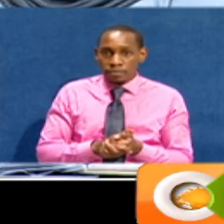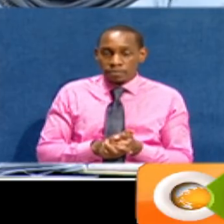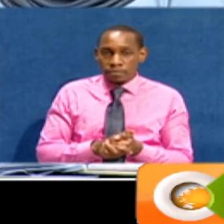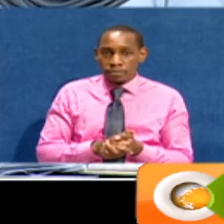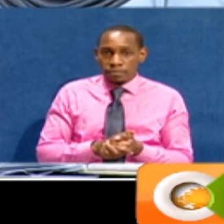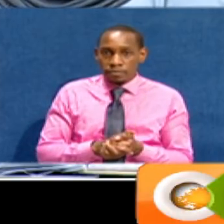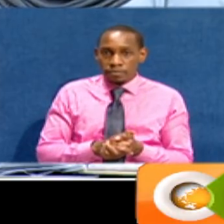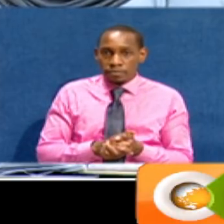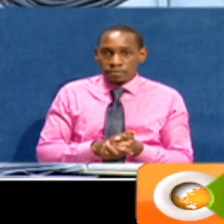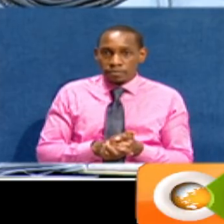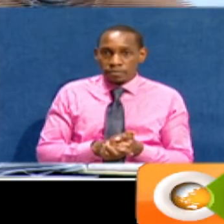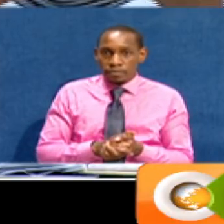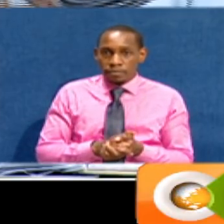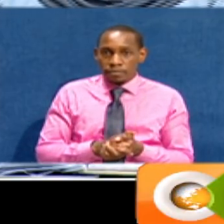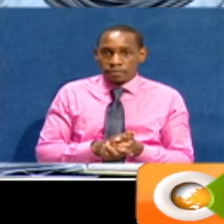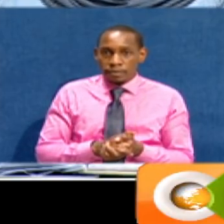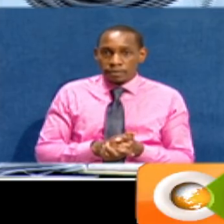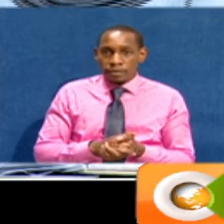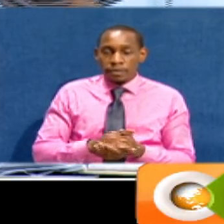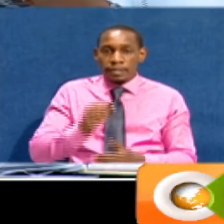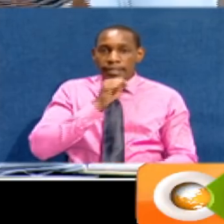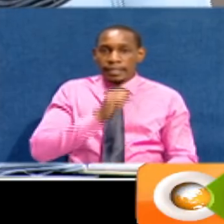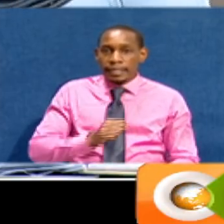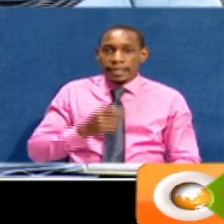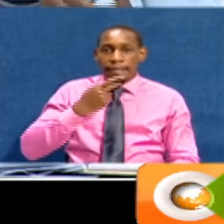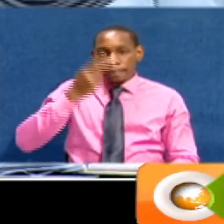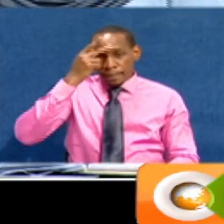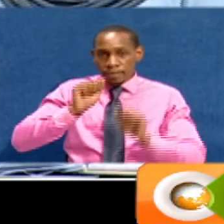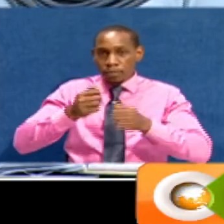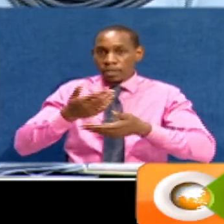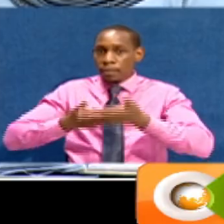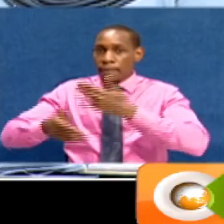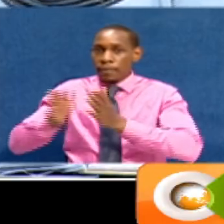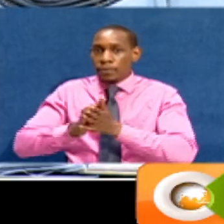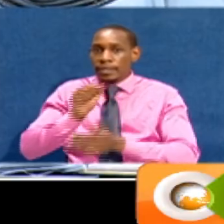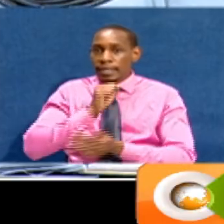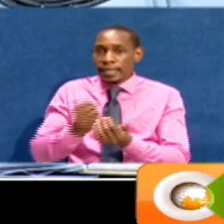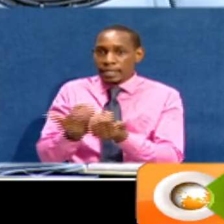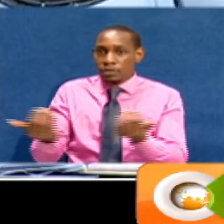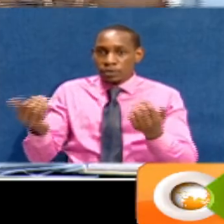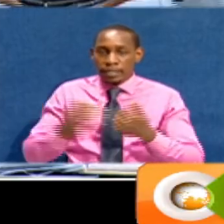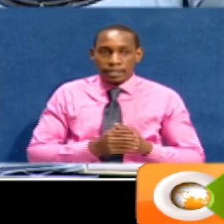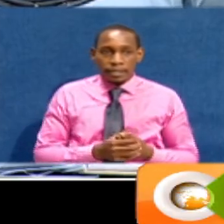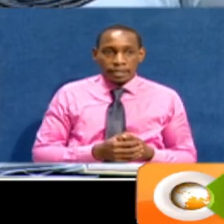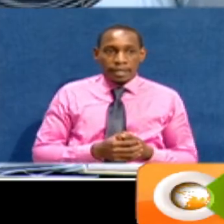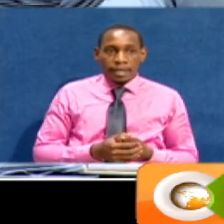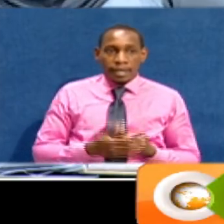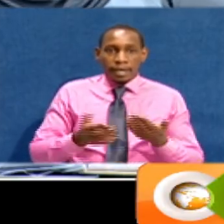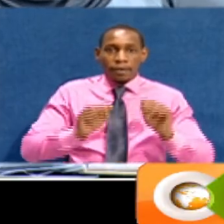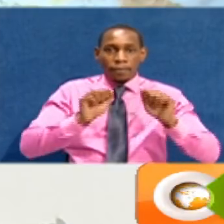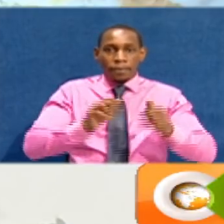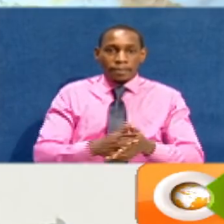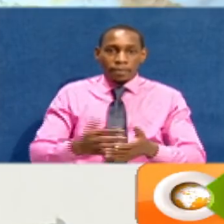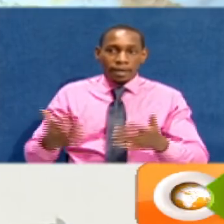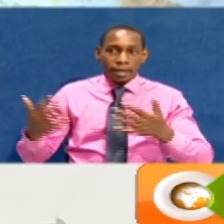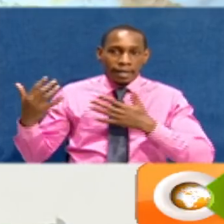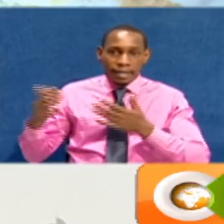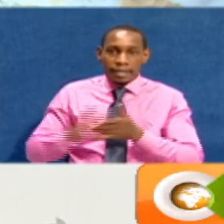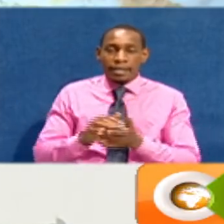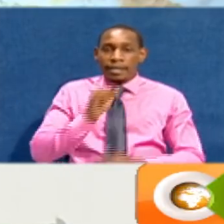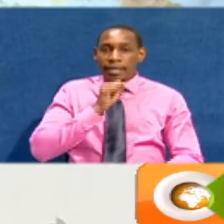In fact, for lots of these people, now grandparents can get to see their grandkids and all that, which is the most famous line is now you can hug